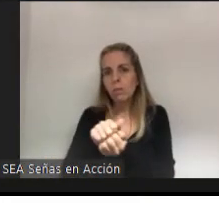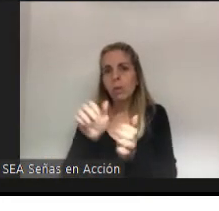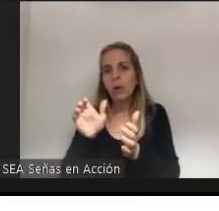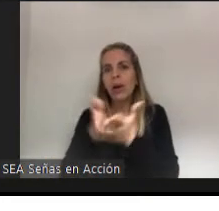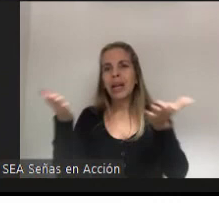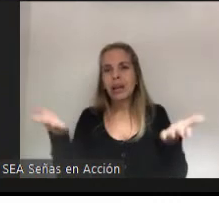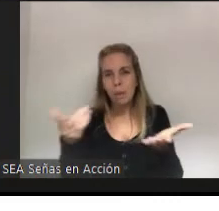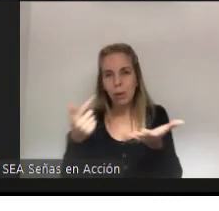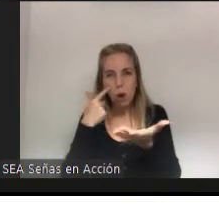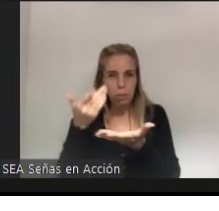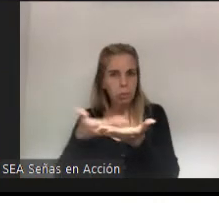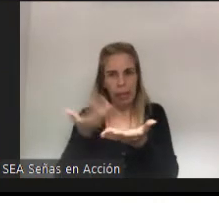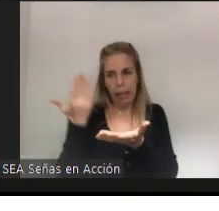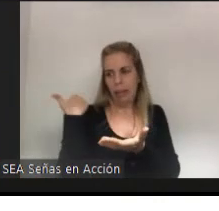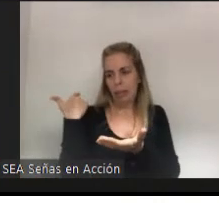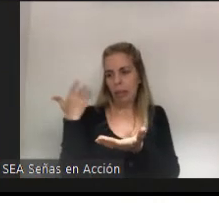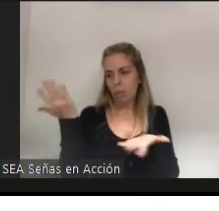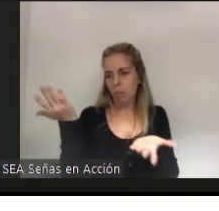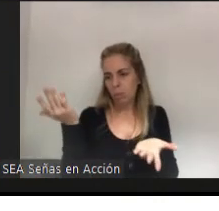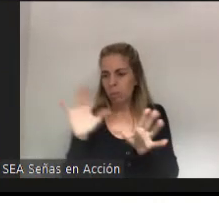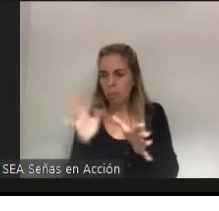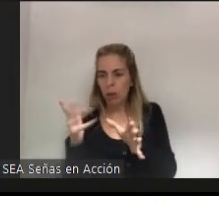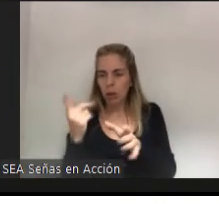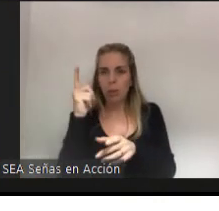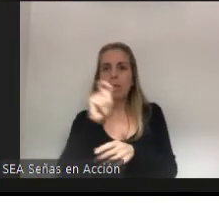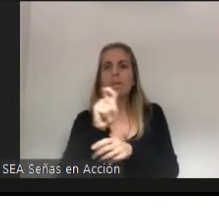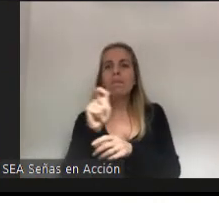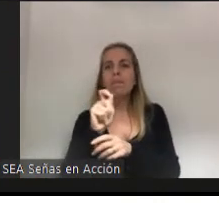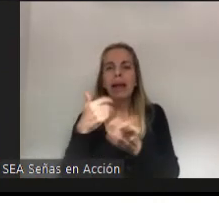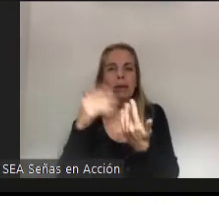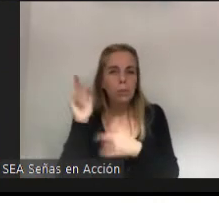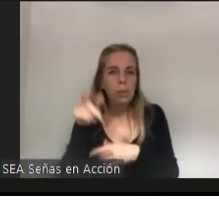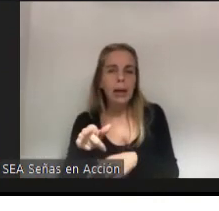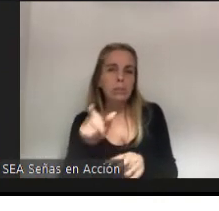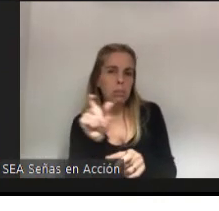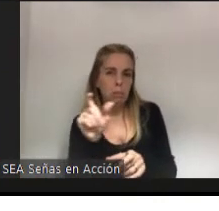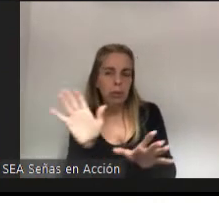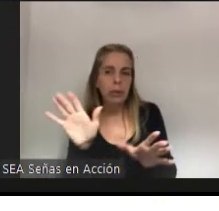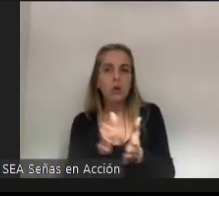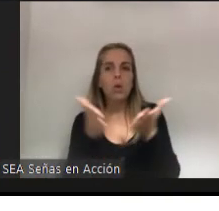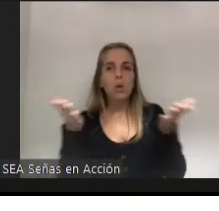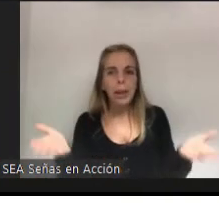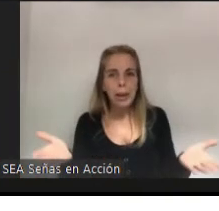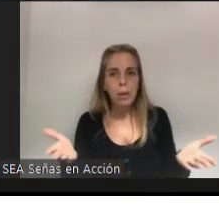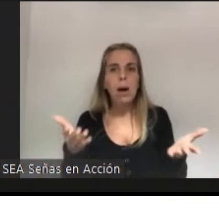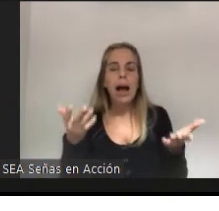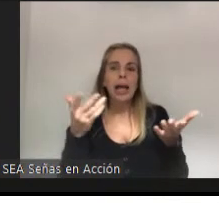book that was over a month ago,